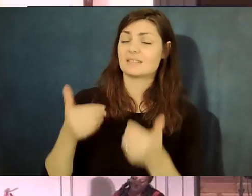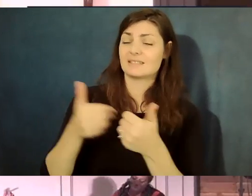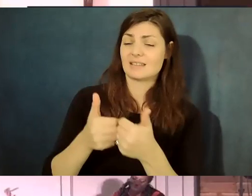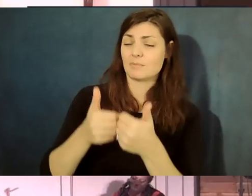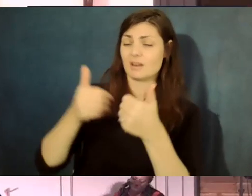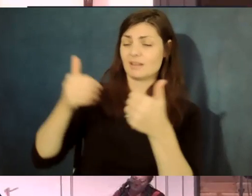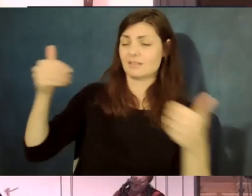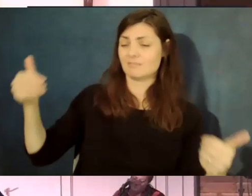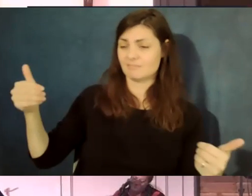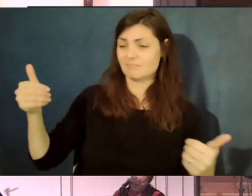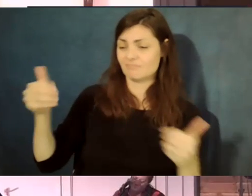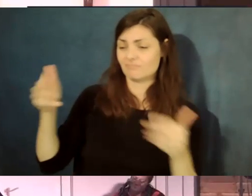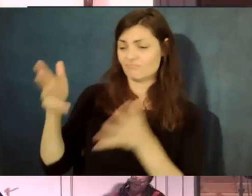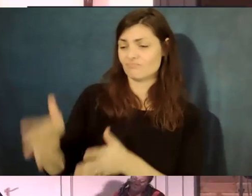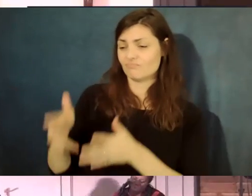forsaken